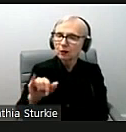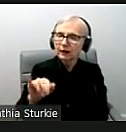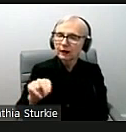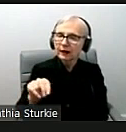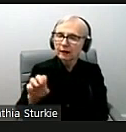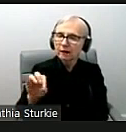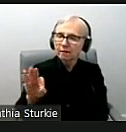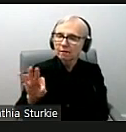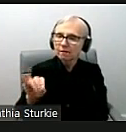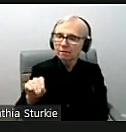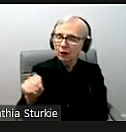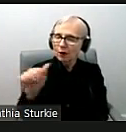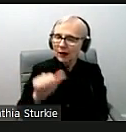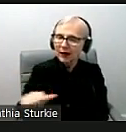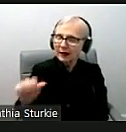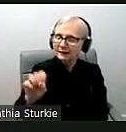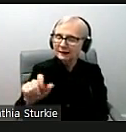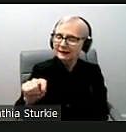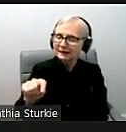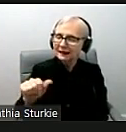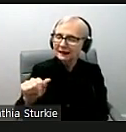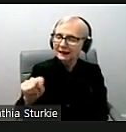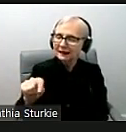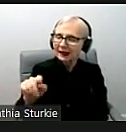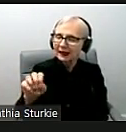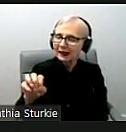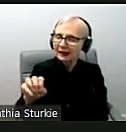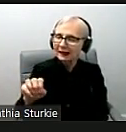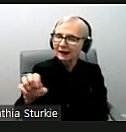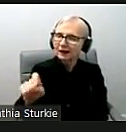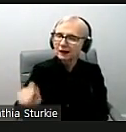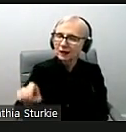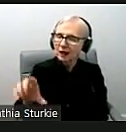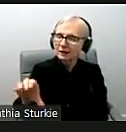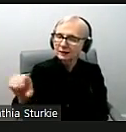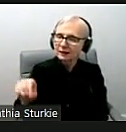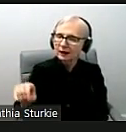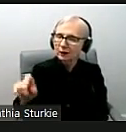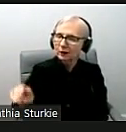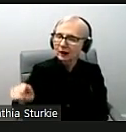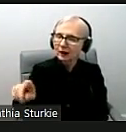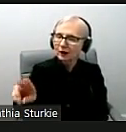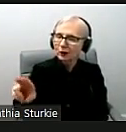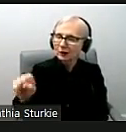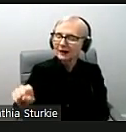media_info@state.co.us, and we'll get back to you as soon as we can with some information. Appreciate you all joining up today and hope you have a good rest of your day and a good weekend. Thanks.